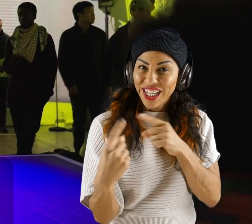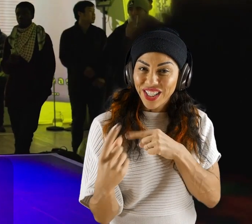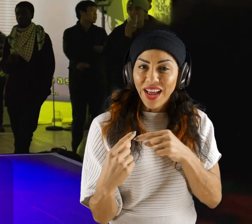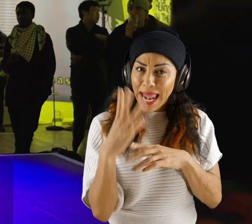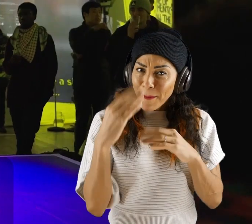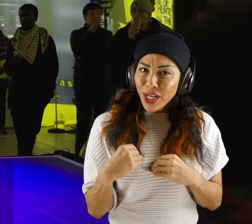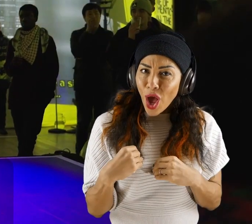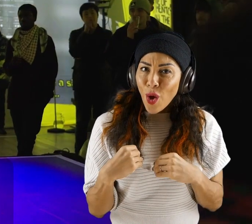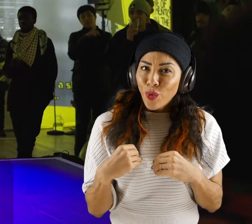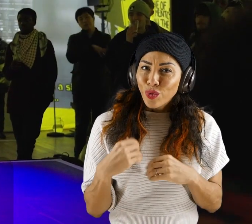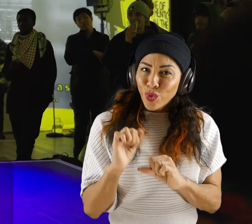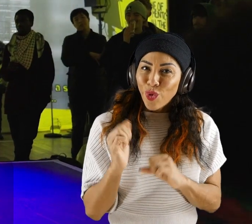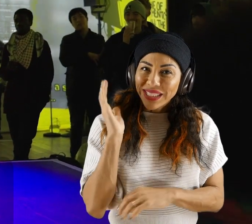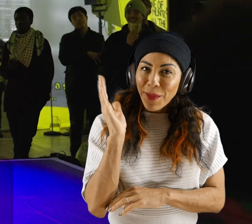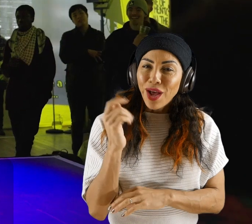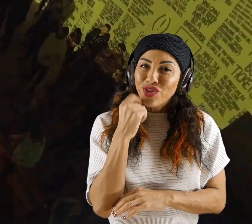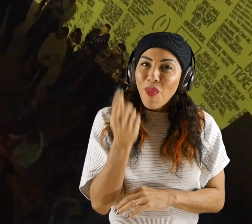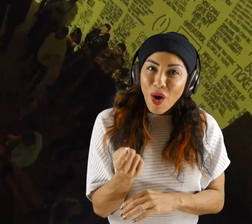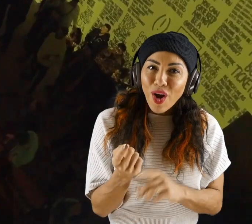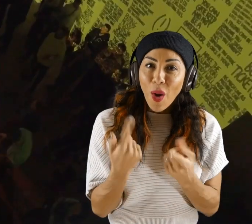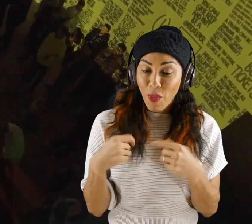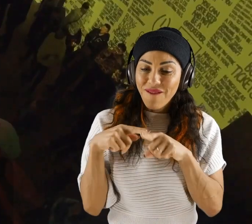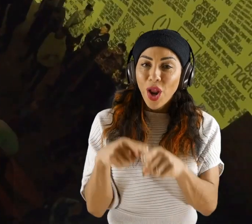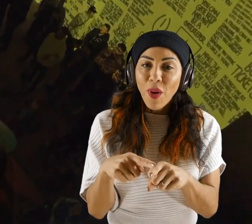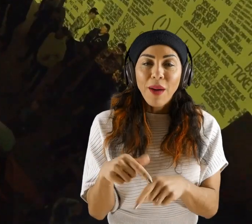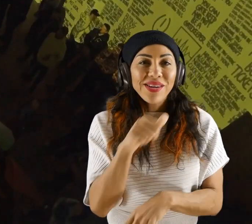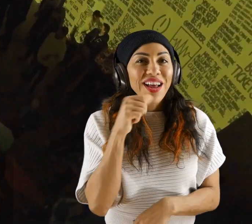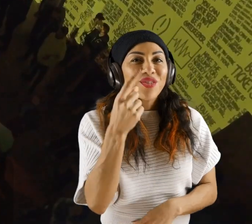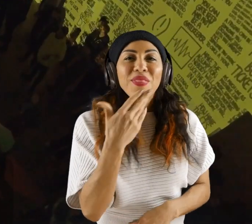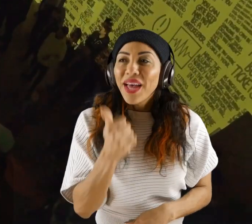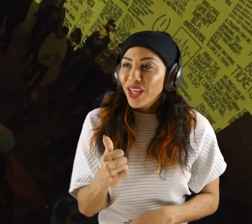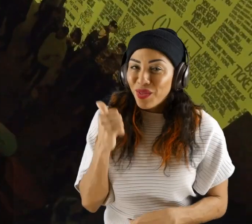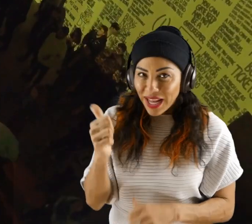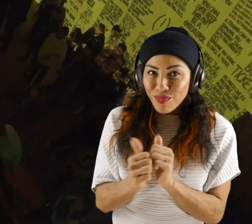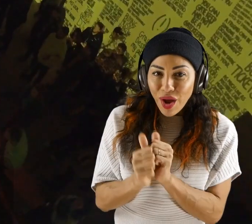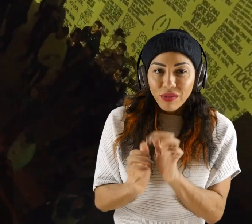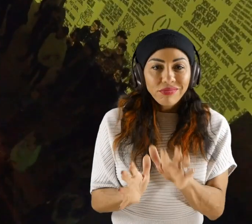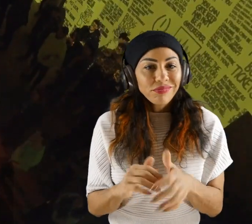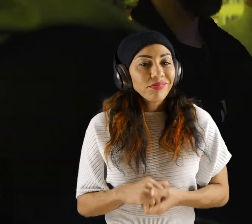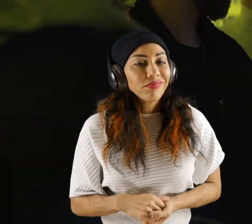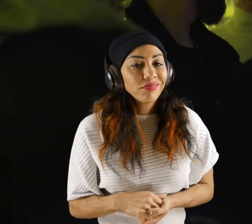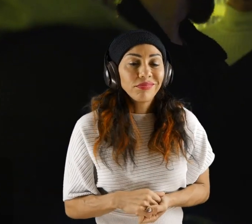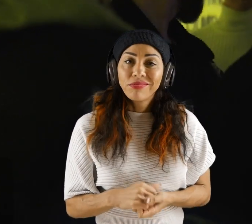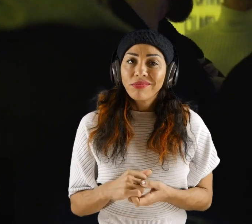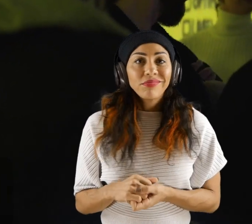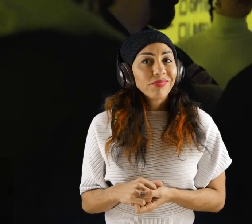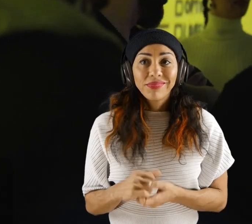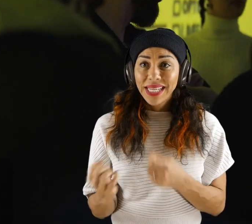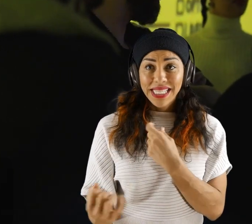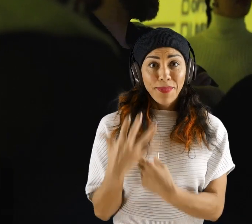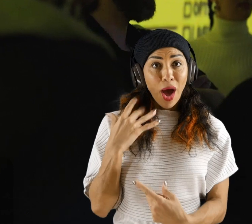that. Nice one, thank you. Thank you, bro. Hi, what Hey. would you say inspires you at the moment, and would you say